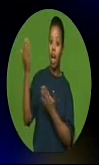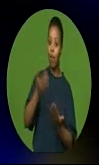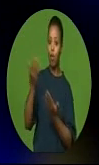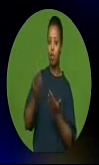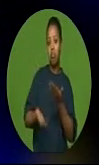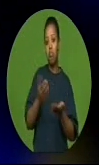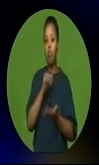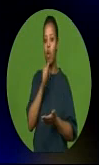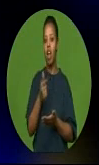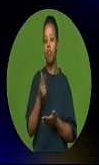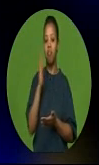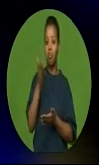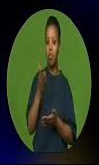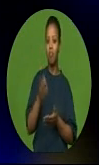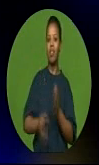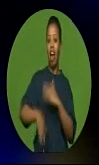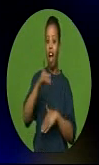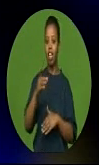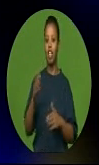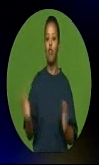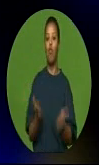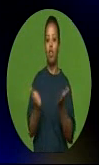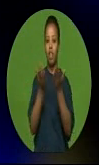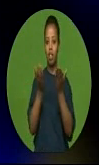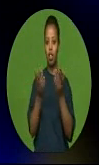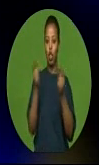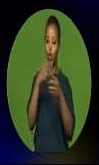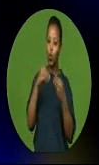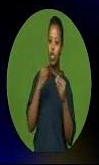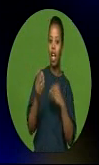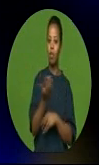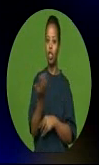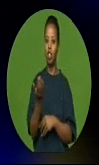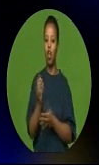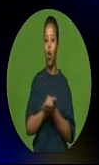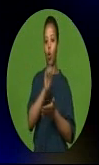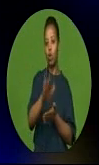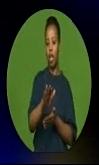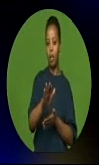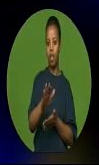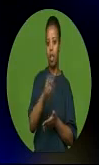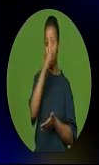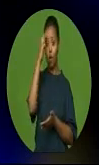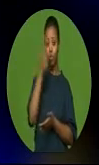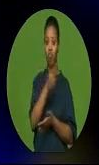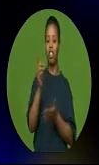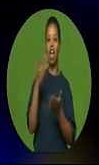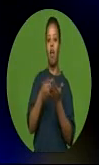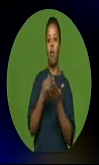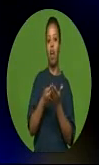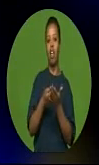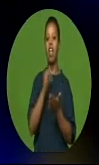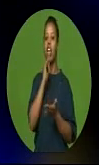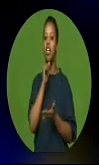Importers may not be highly motivated to sell merchandise on consignment because their money